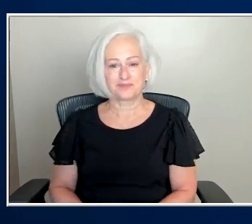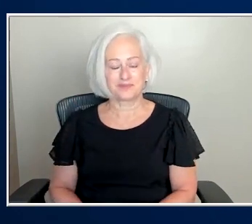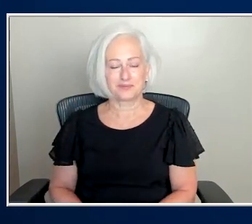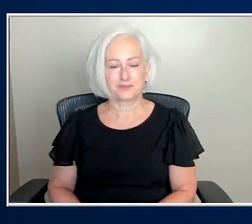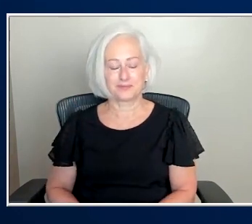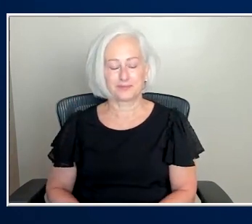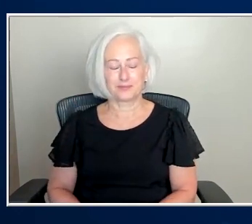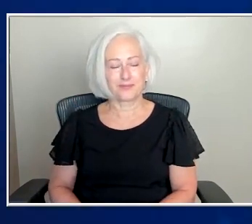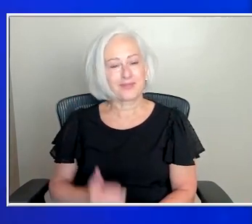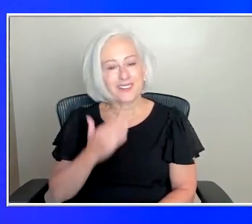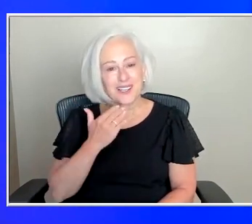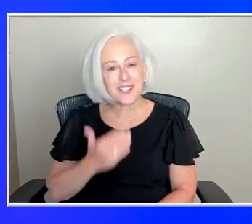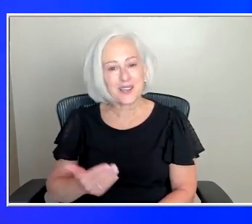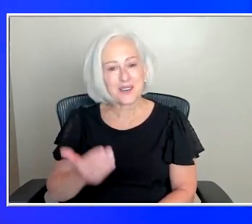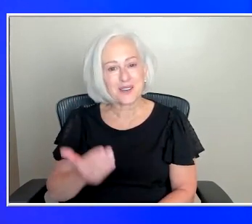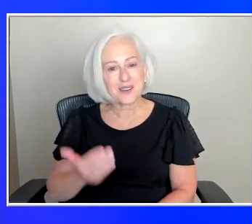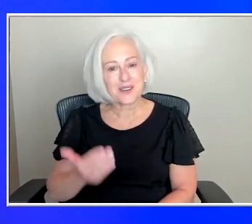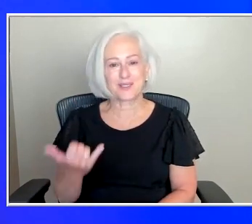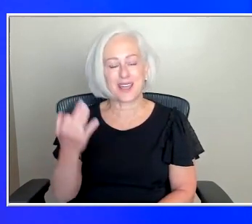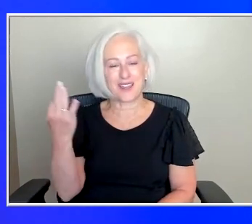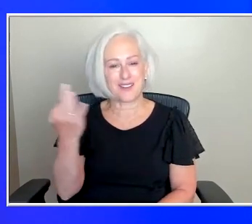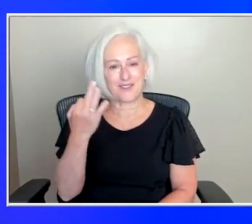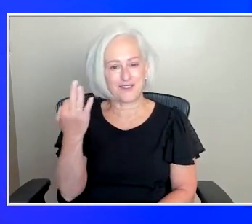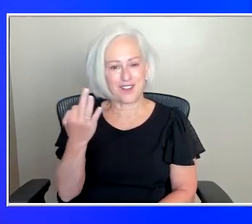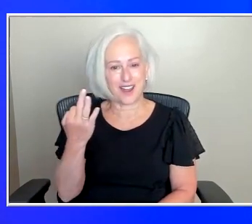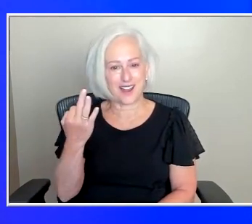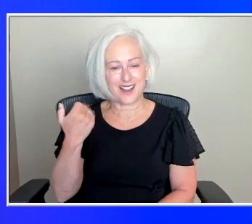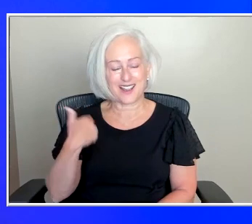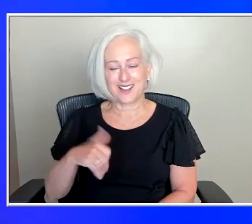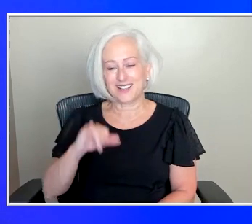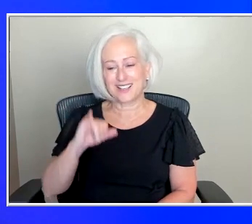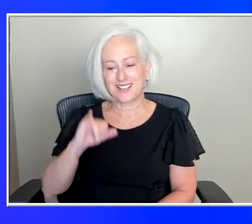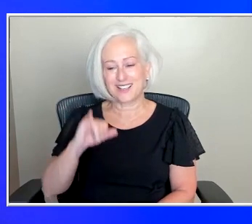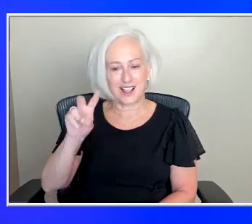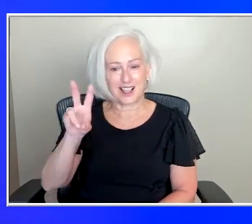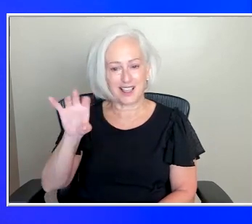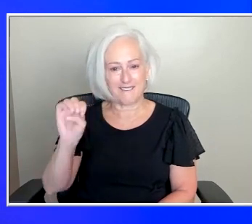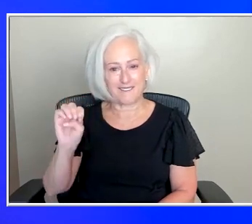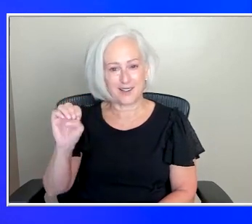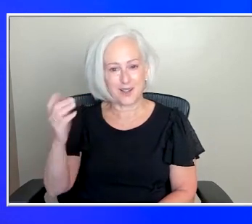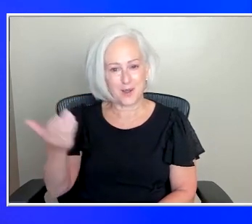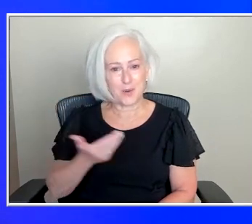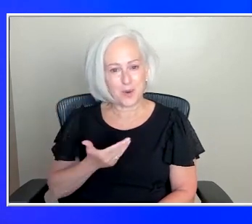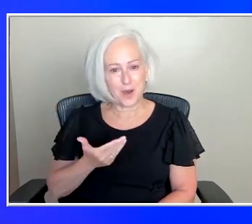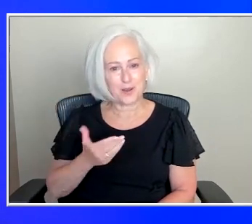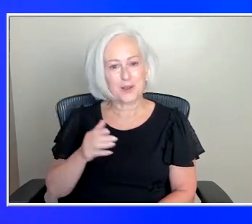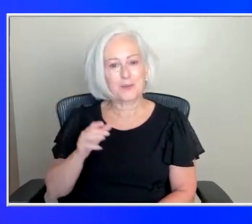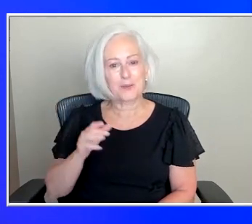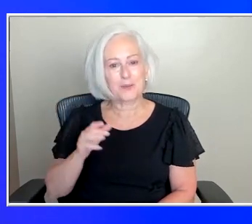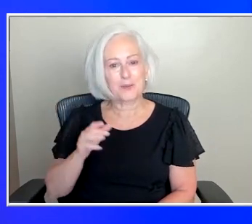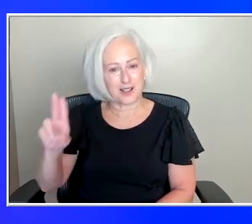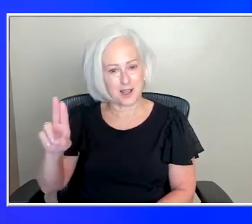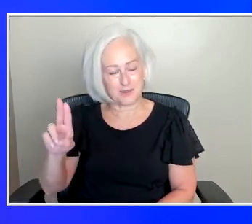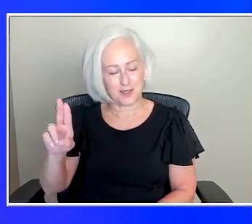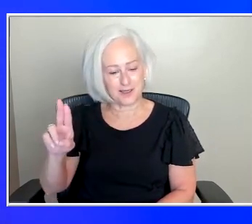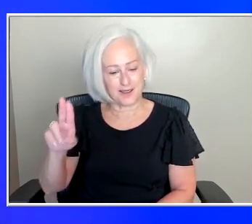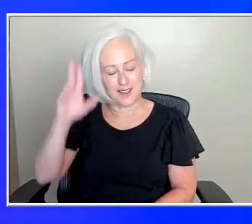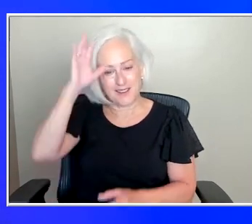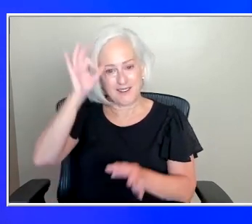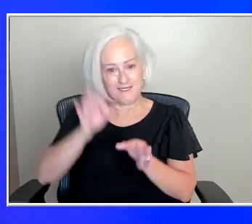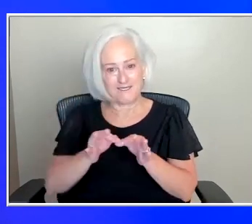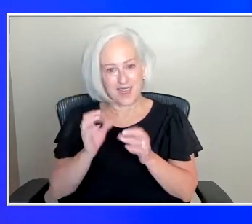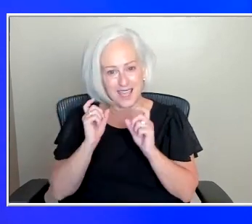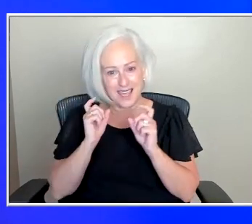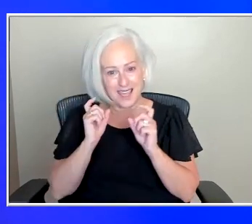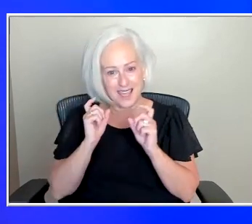Good morning. It is Friday. I'm Jessica Lovell, and welcome to the Morning Medical Update. Faith gave one cancer patient hope for survival, but